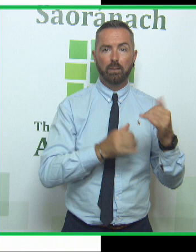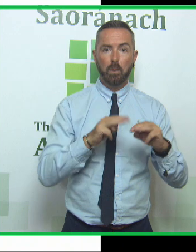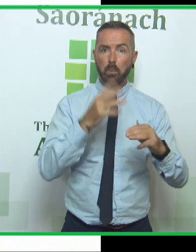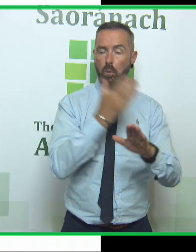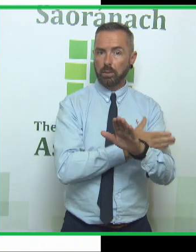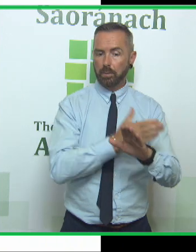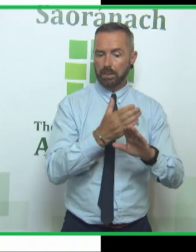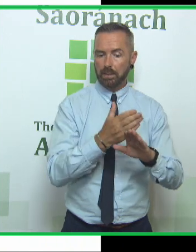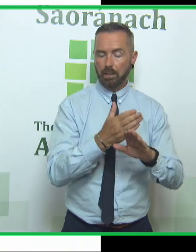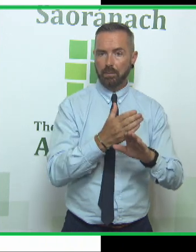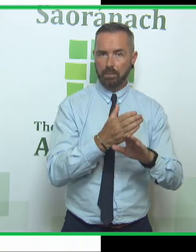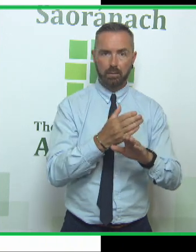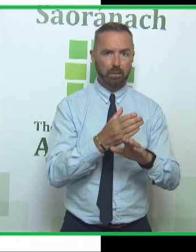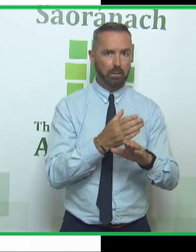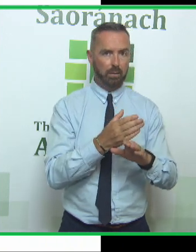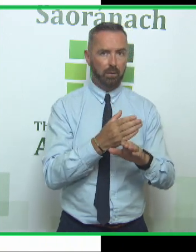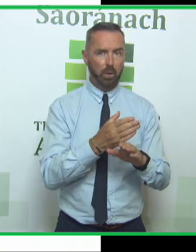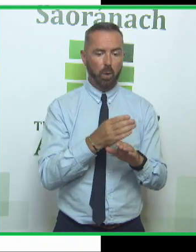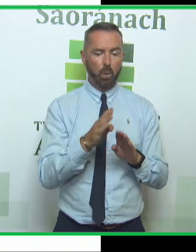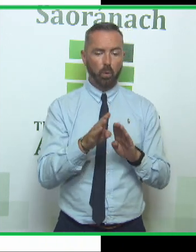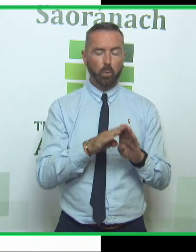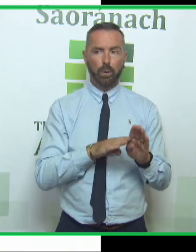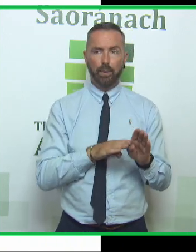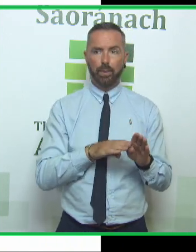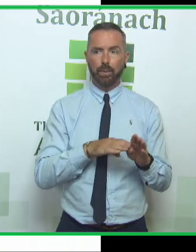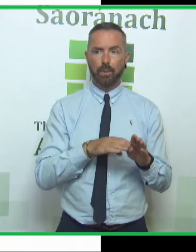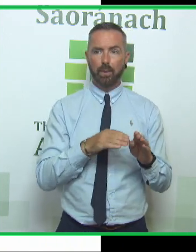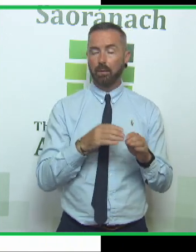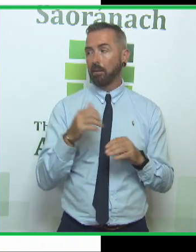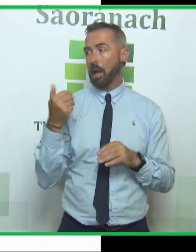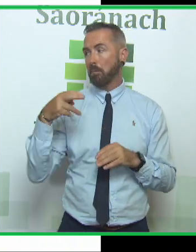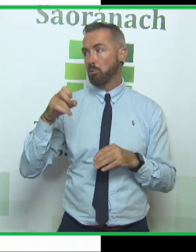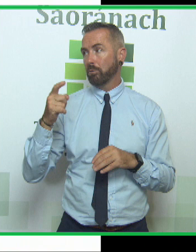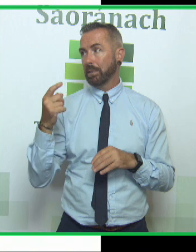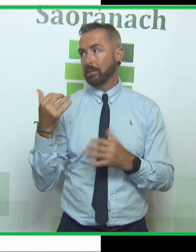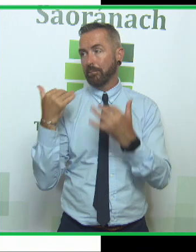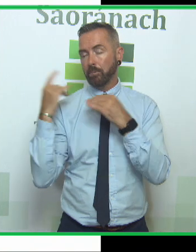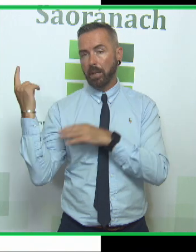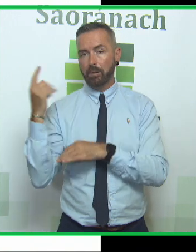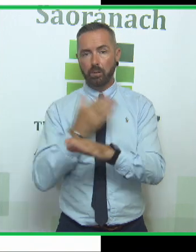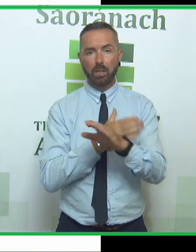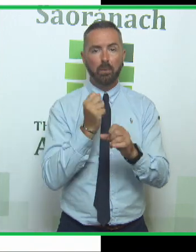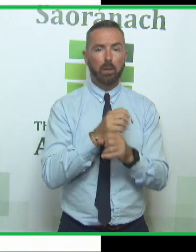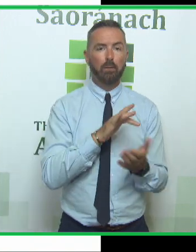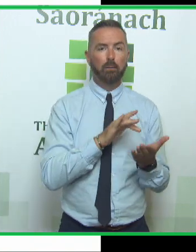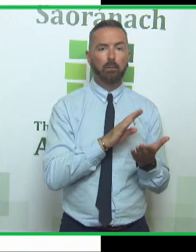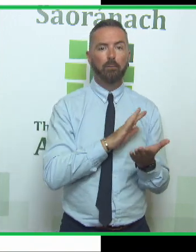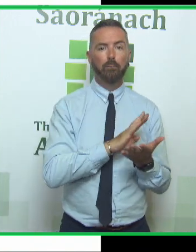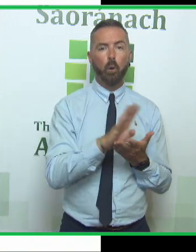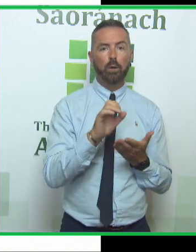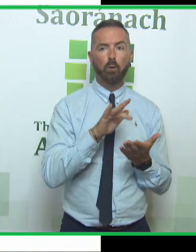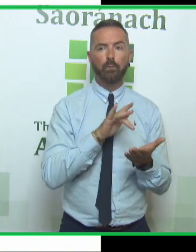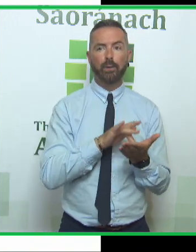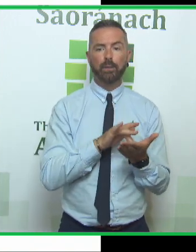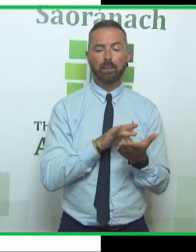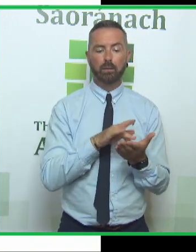start, as I suppose with Anne-Marie's stats, kind of 14, 15. You see that there. But there